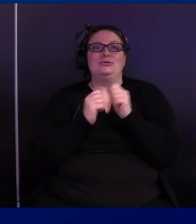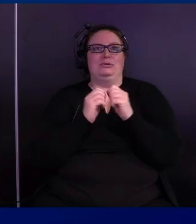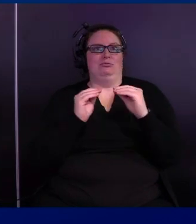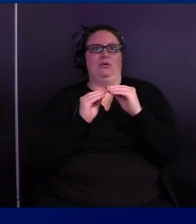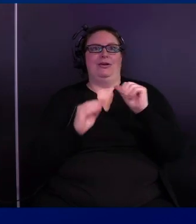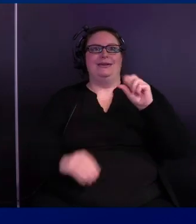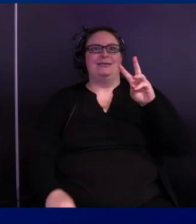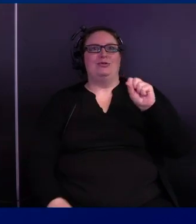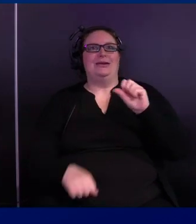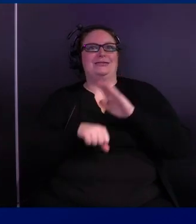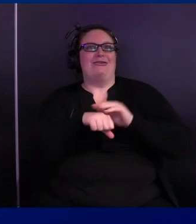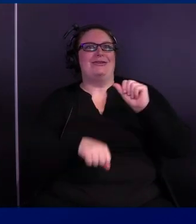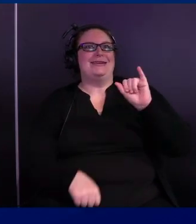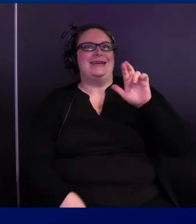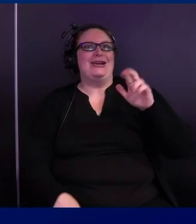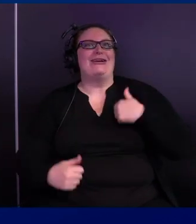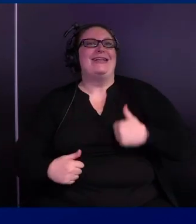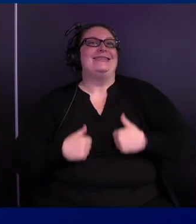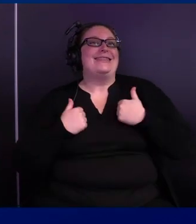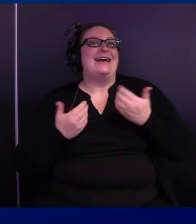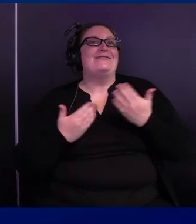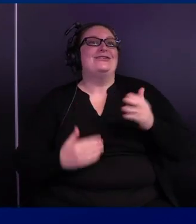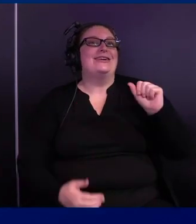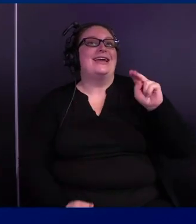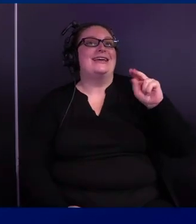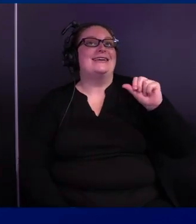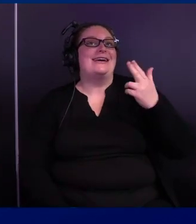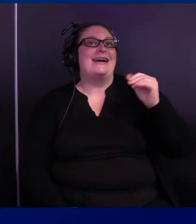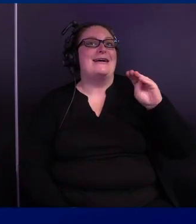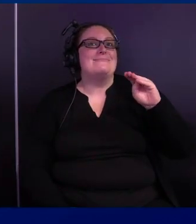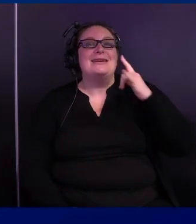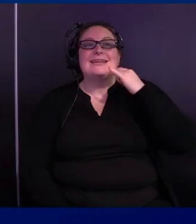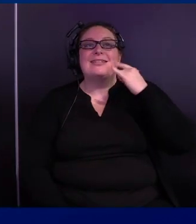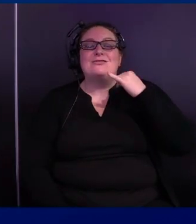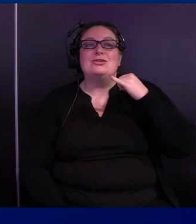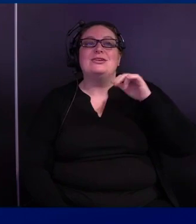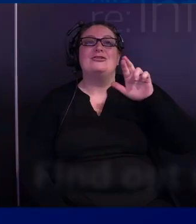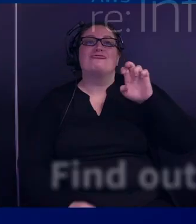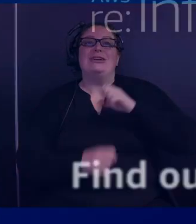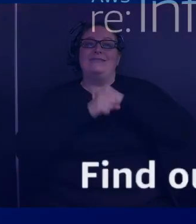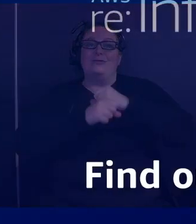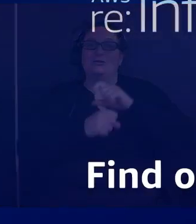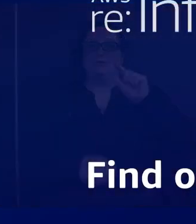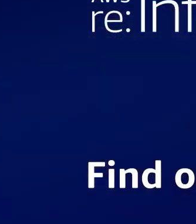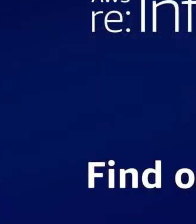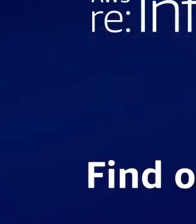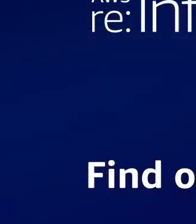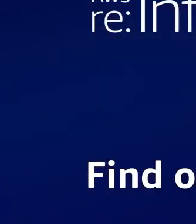AWS On Air live from Anaheim, California at Reinforce 2023.